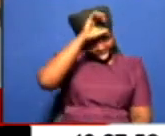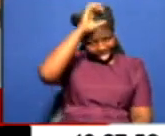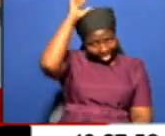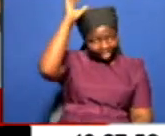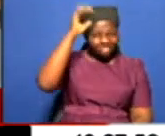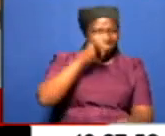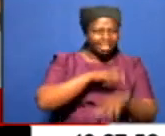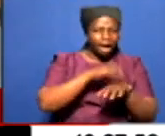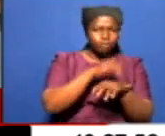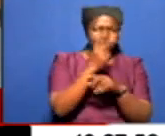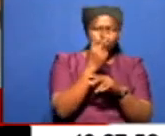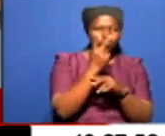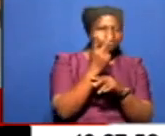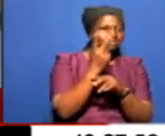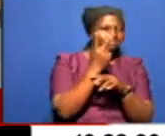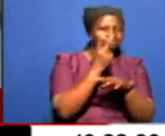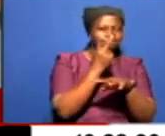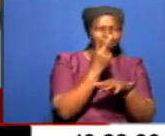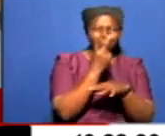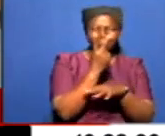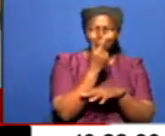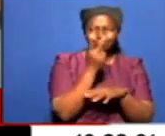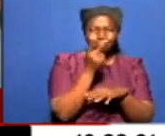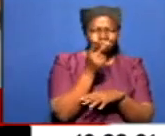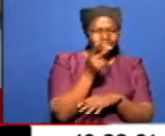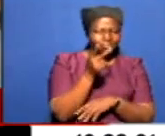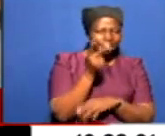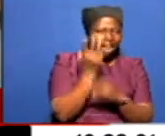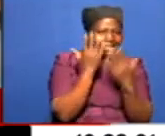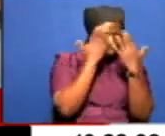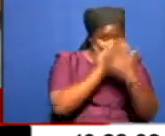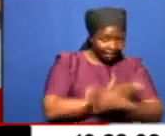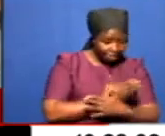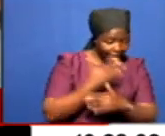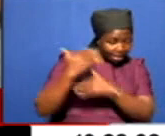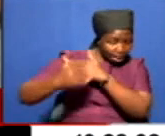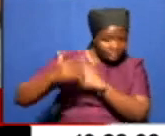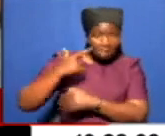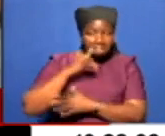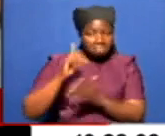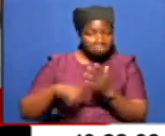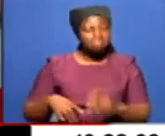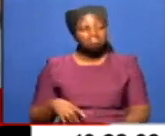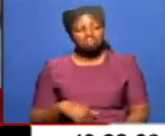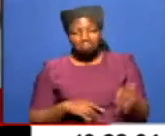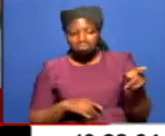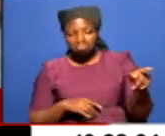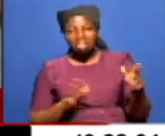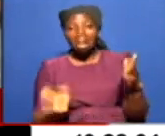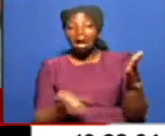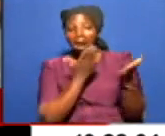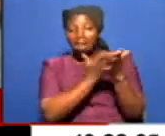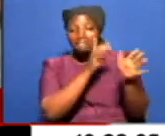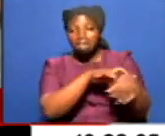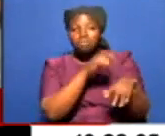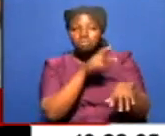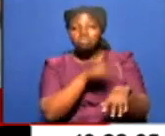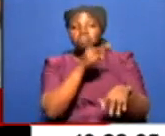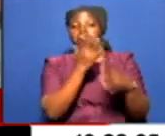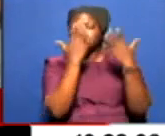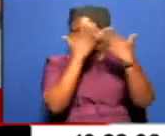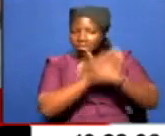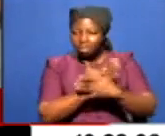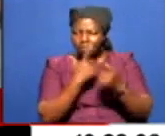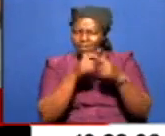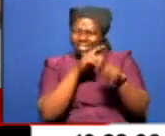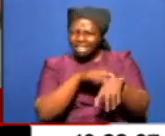will be like, alifika sanane usiku. But when thugs come and steal your things and yes. he's asked, did